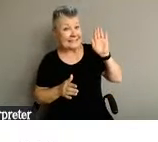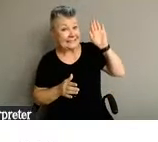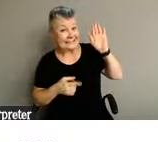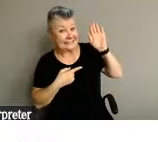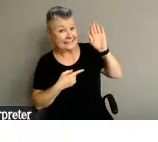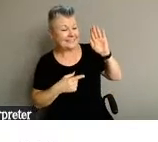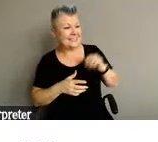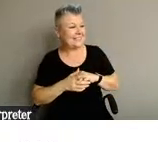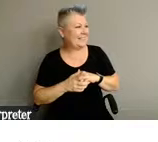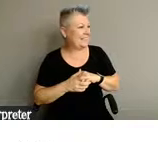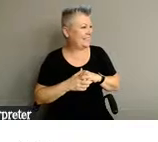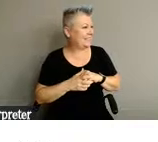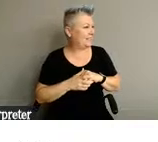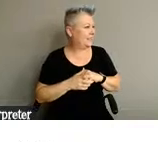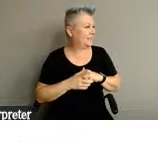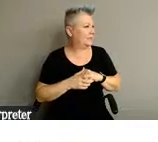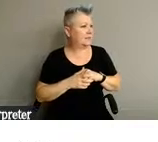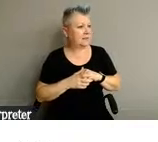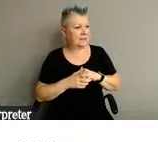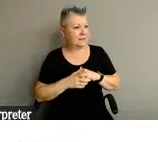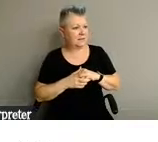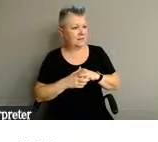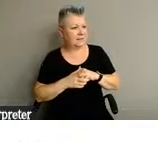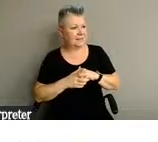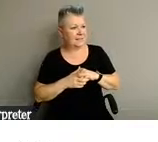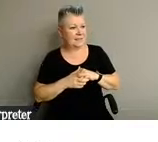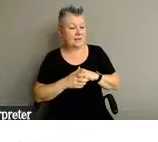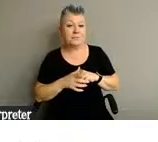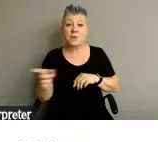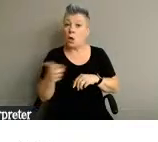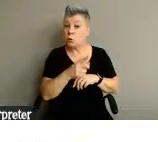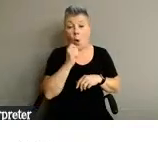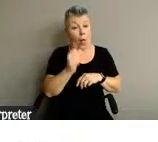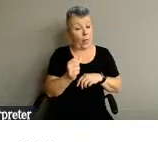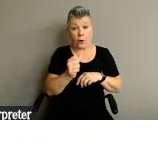And you all are not following the directions that you guys. I